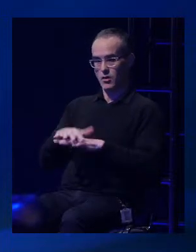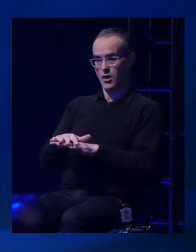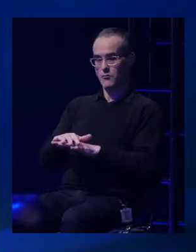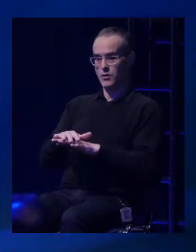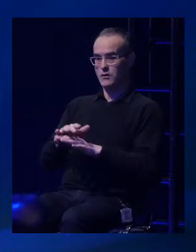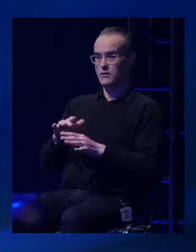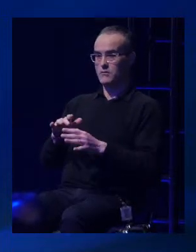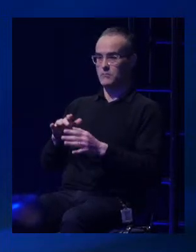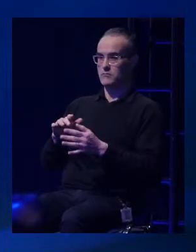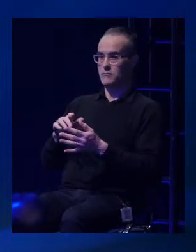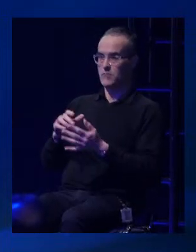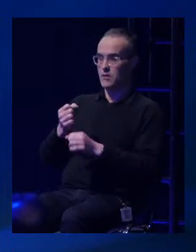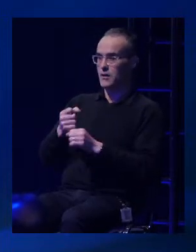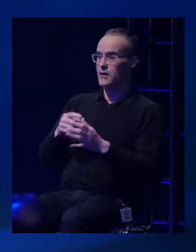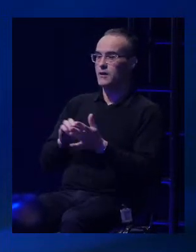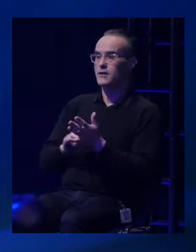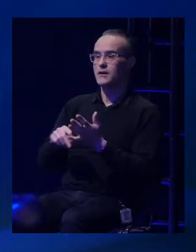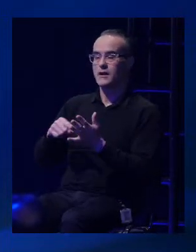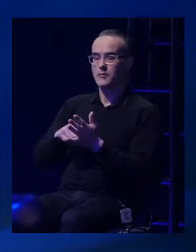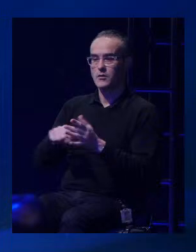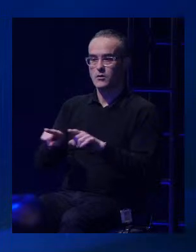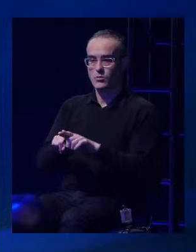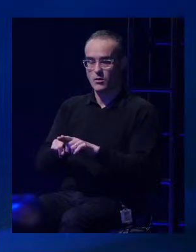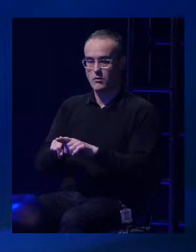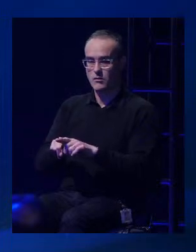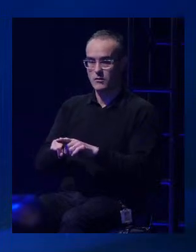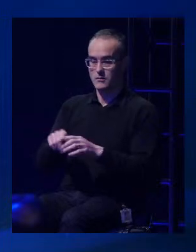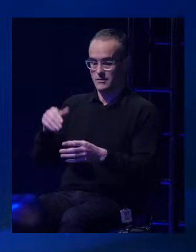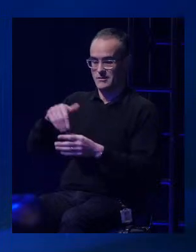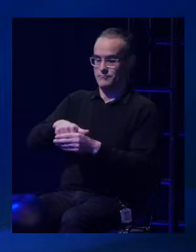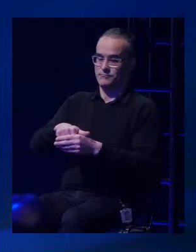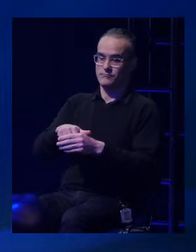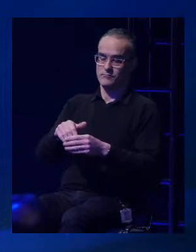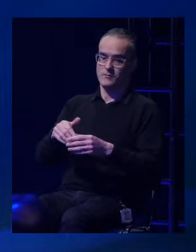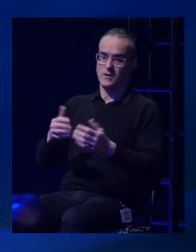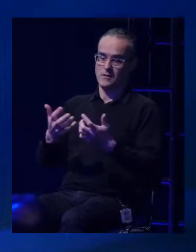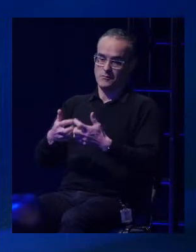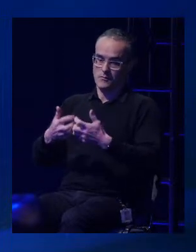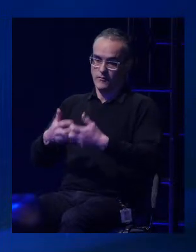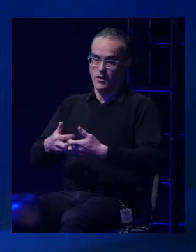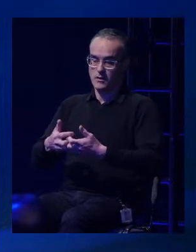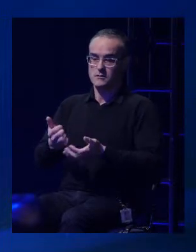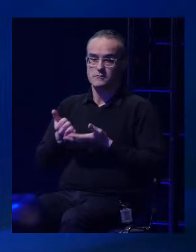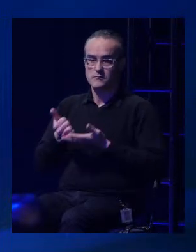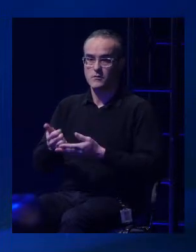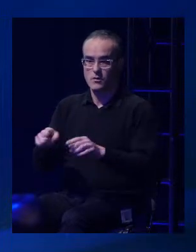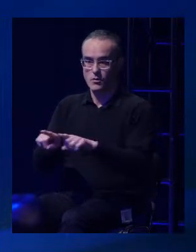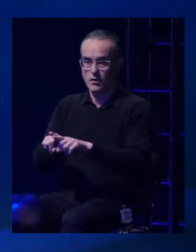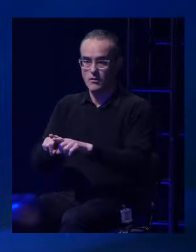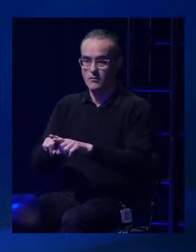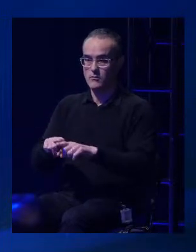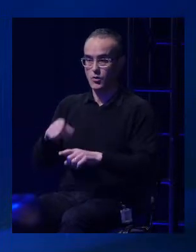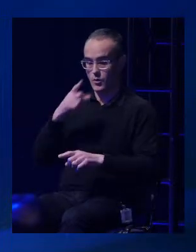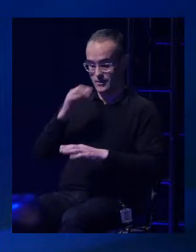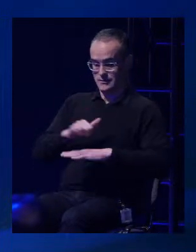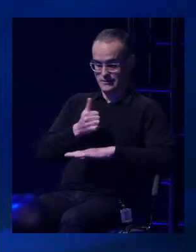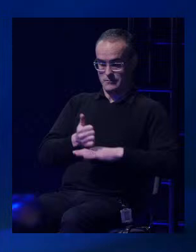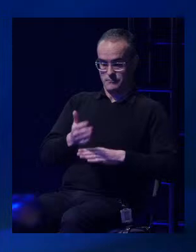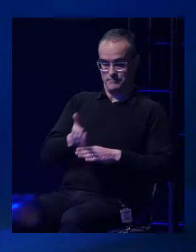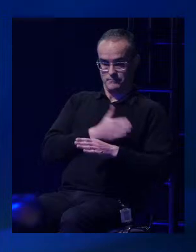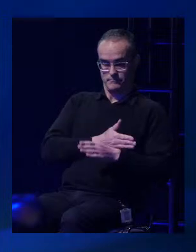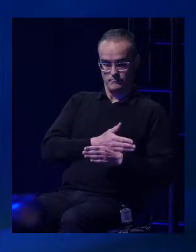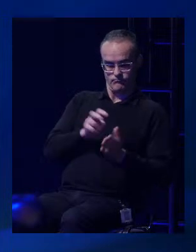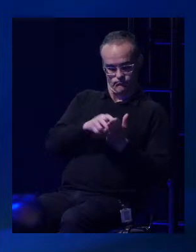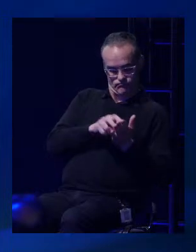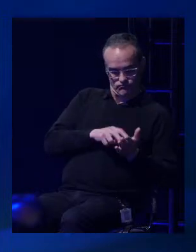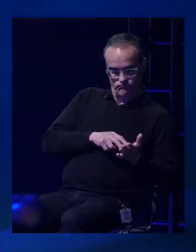So these are all supported within the device itself. There's a breakdown of each one, and you can use a bank of presets to decide which one is accurate for you